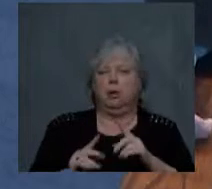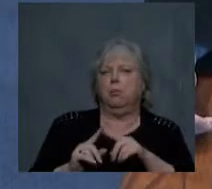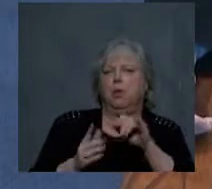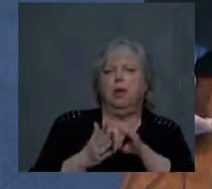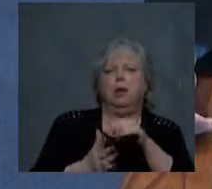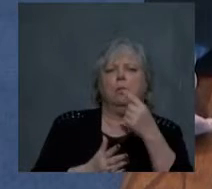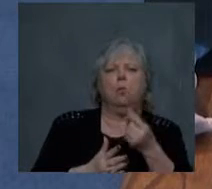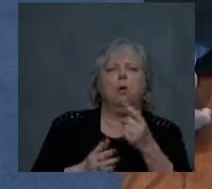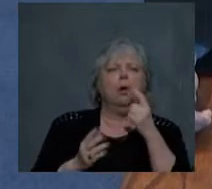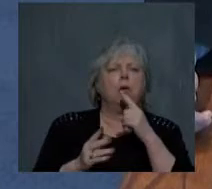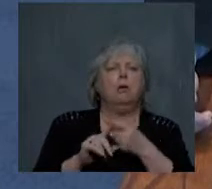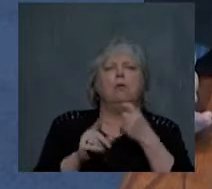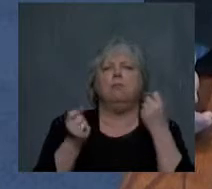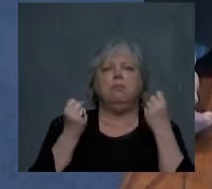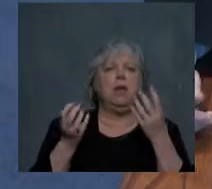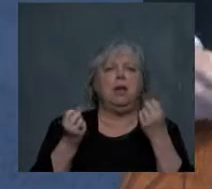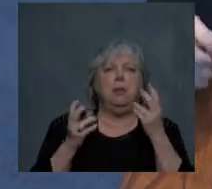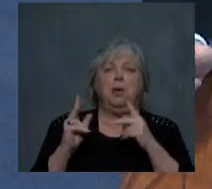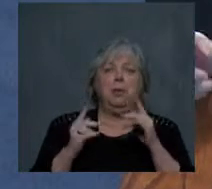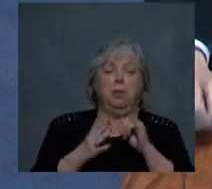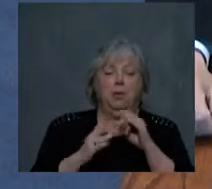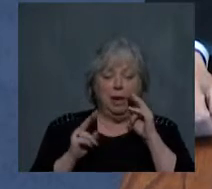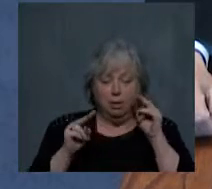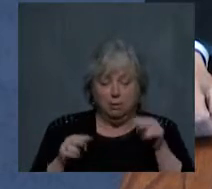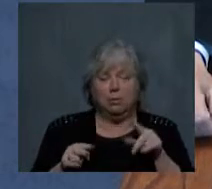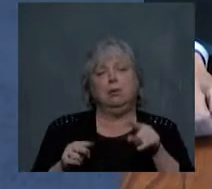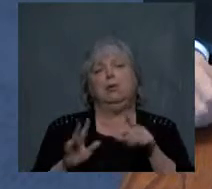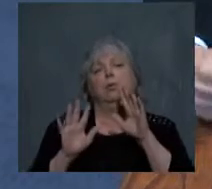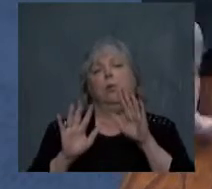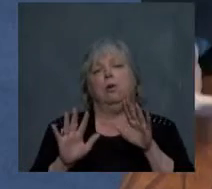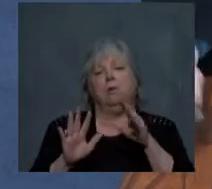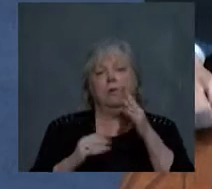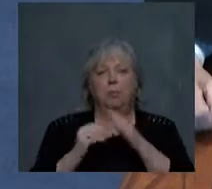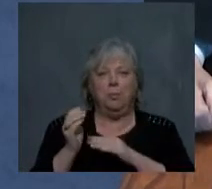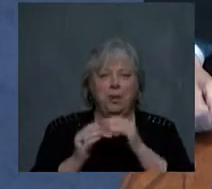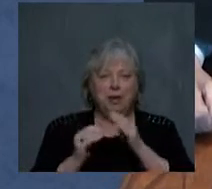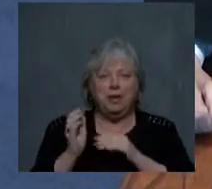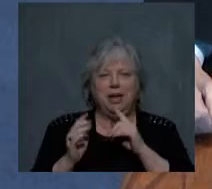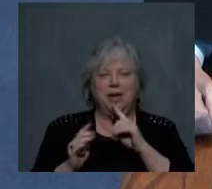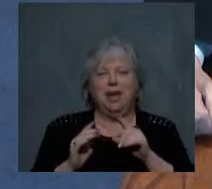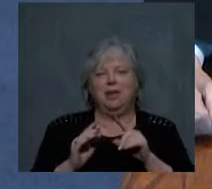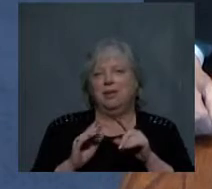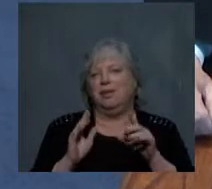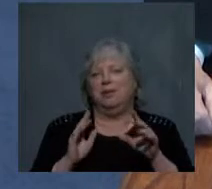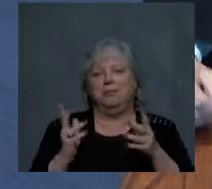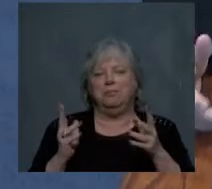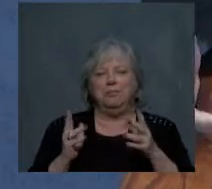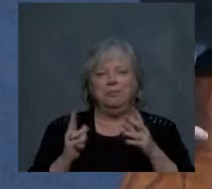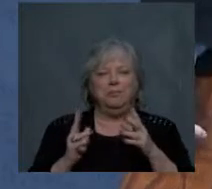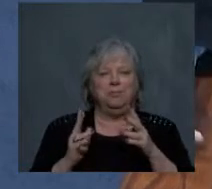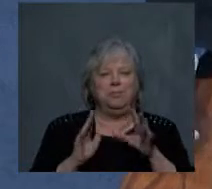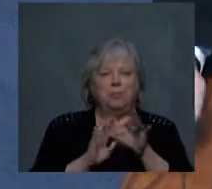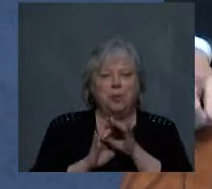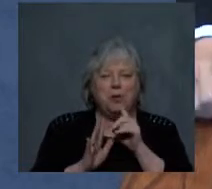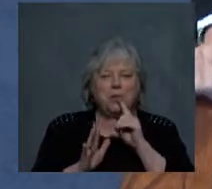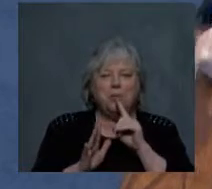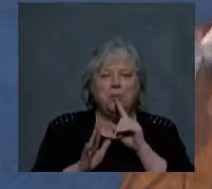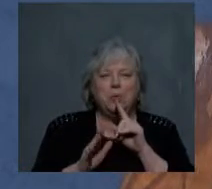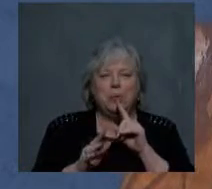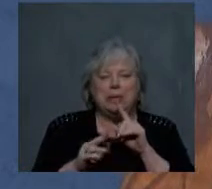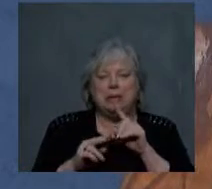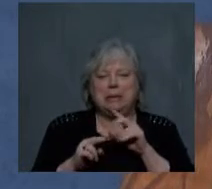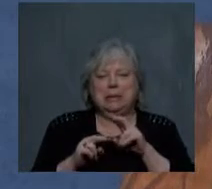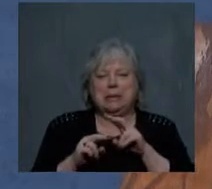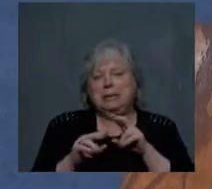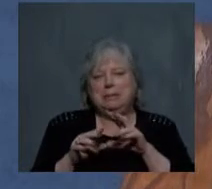could look at this wonderful little building as a choice opportunity to nestle into a residential neighborhood with a quiet business.